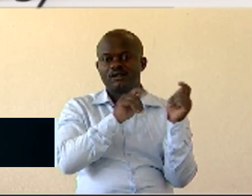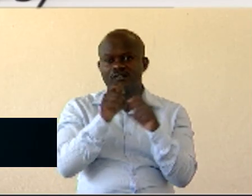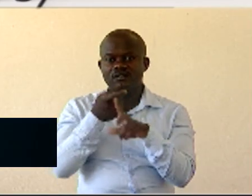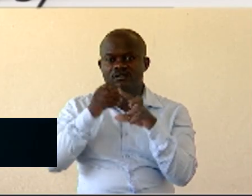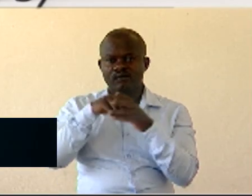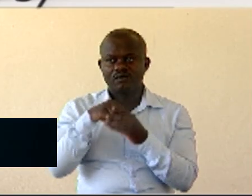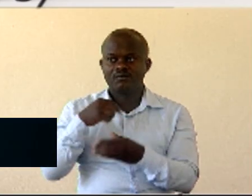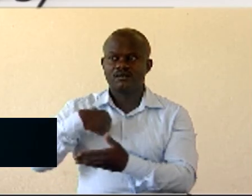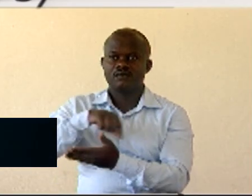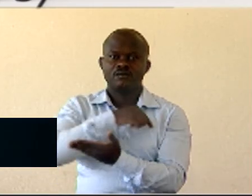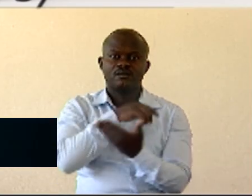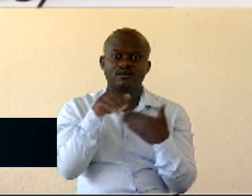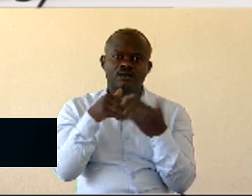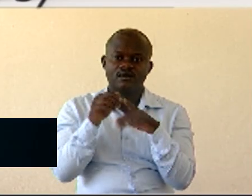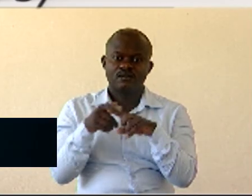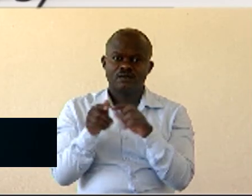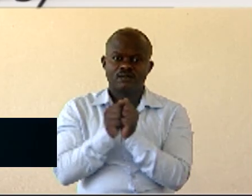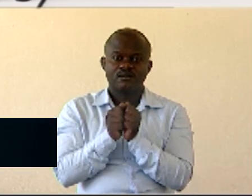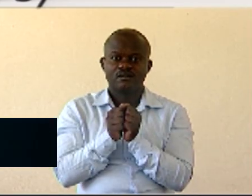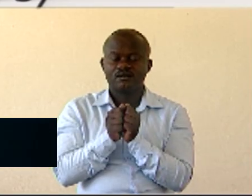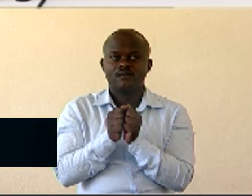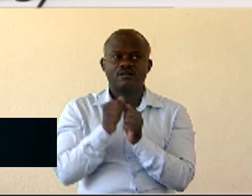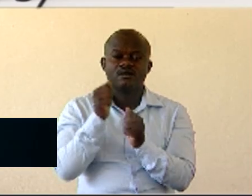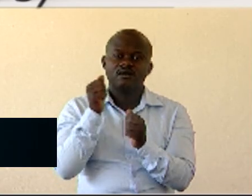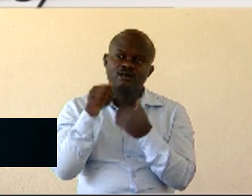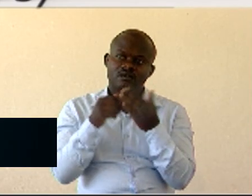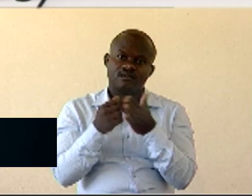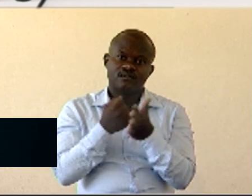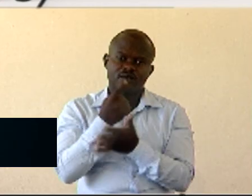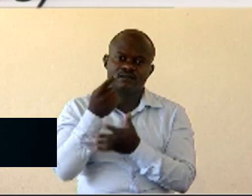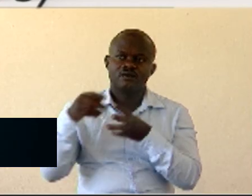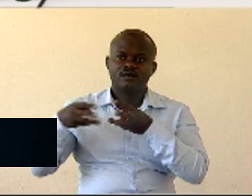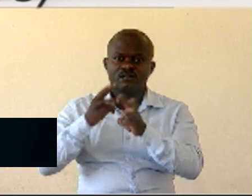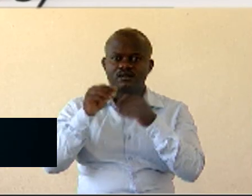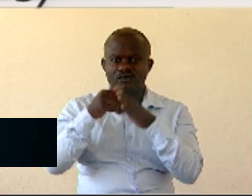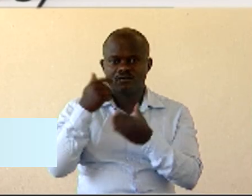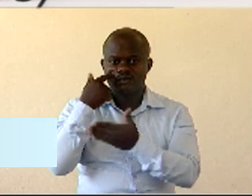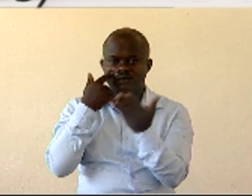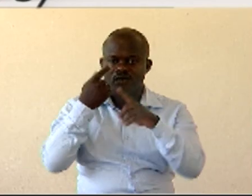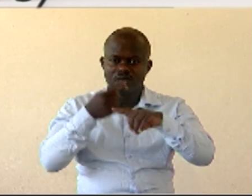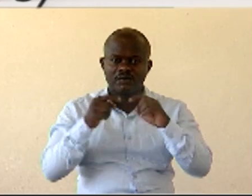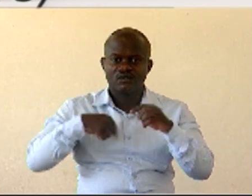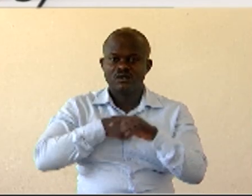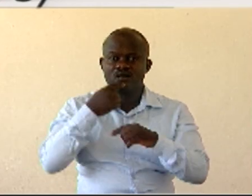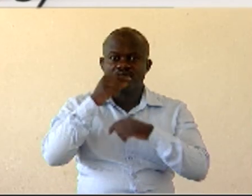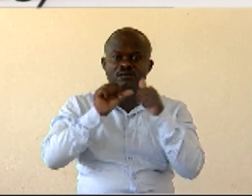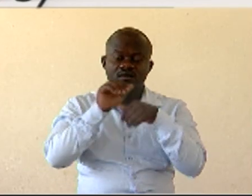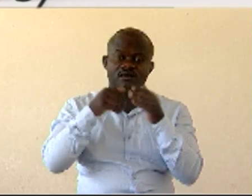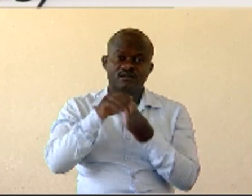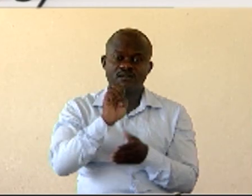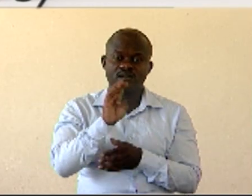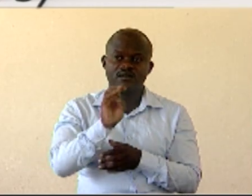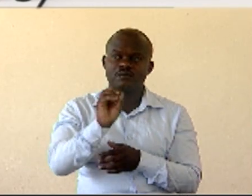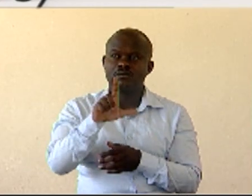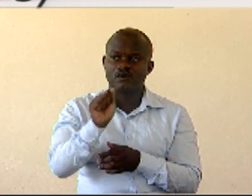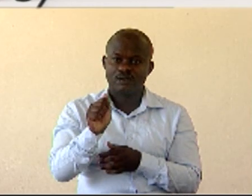from Ebola, because the government tried very many strategies to prevent it. But when we talk about Ebola, it's a contagious